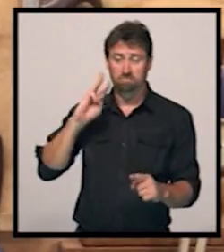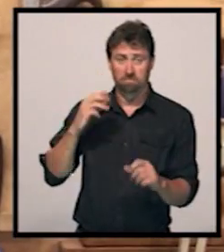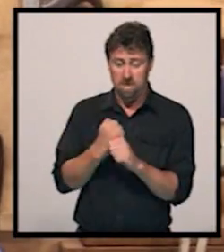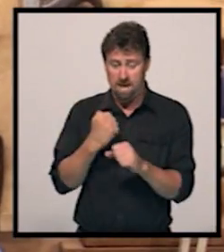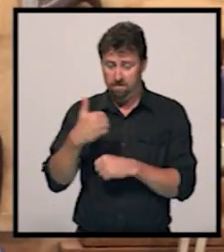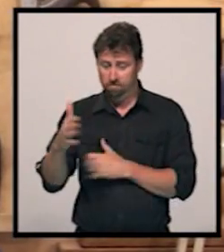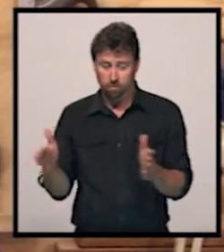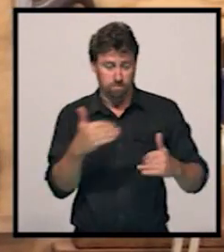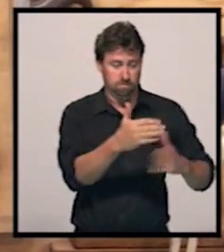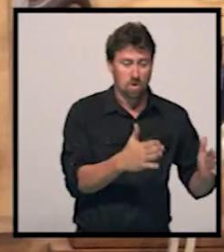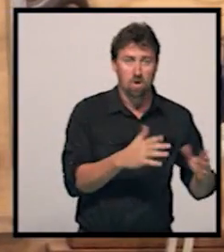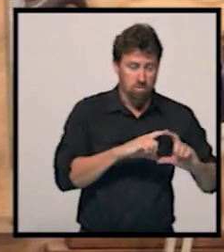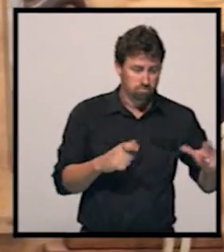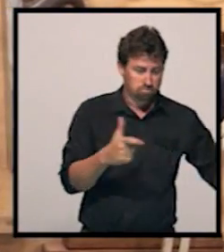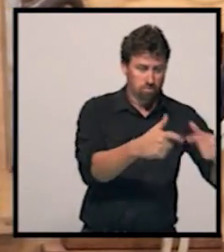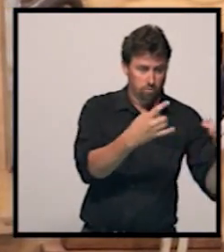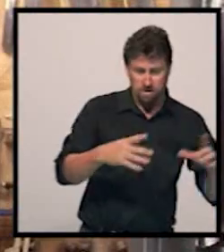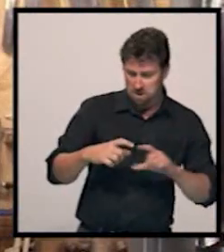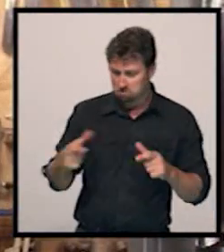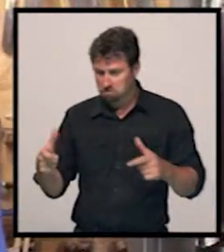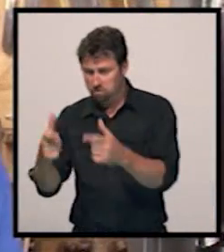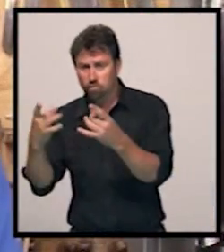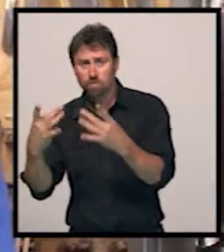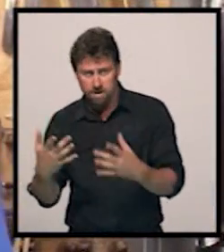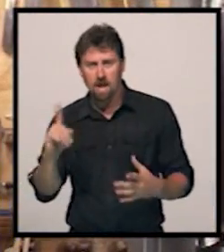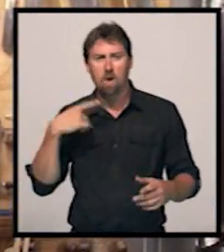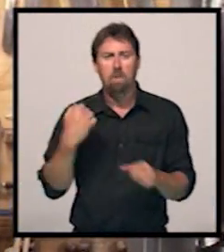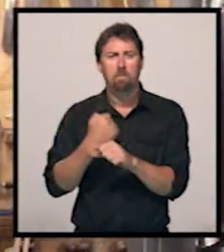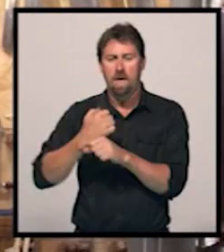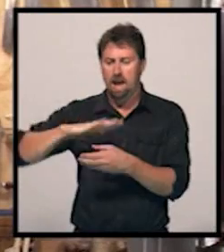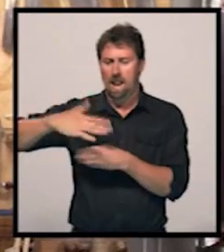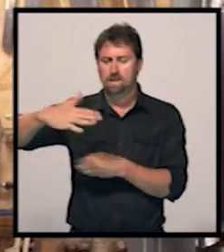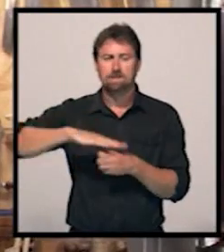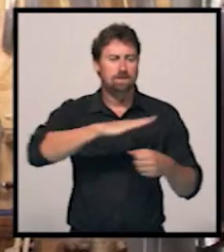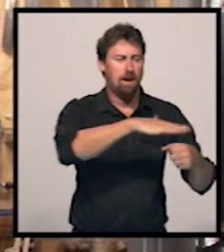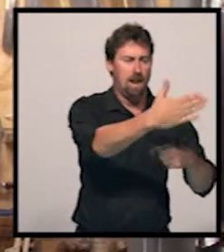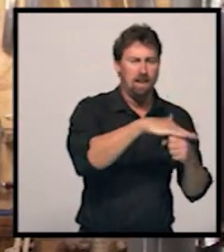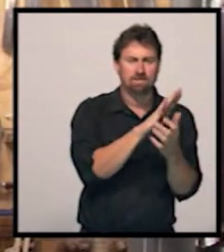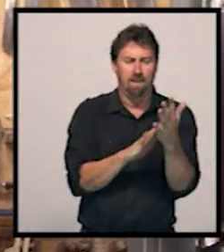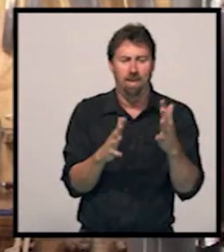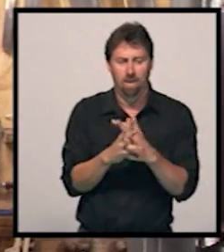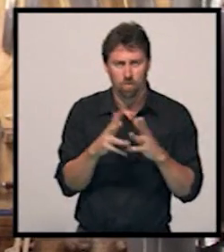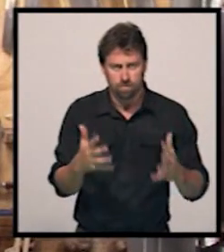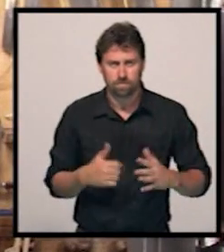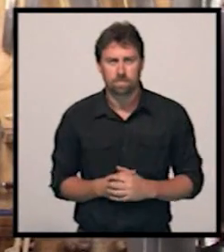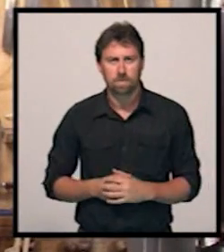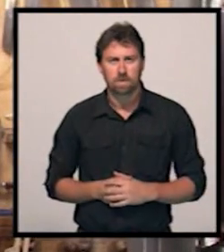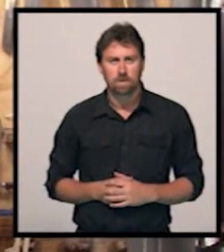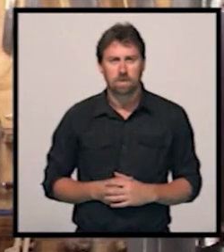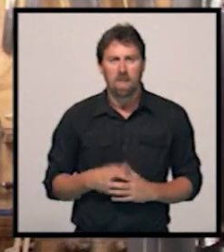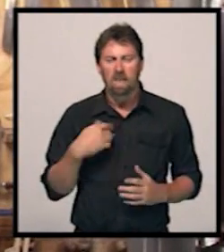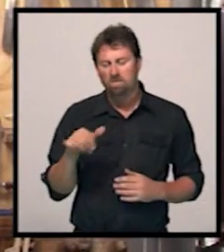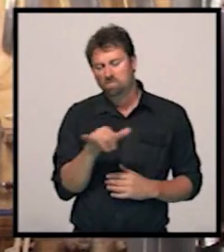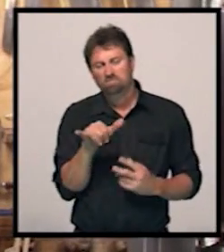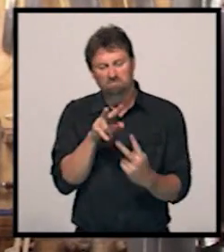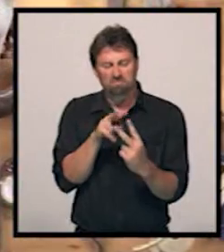and as I said last episode, now we'll cut the lids off. Now I'll show you two ways of cutting the lids off. There are many ways you can go, but there are two I